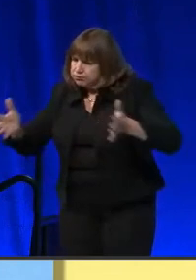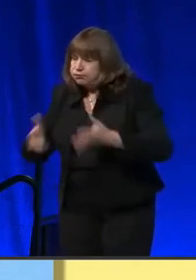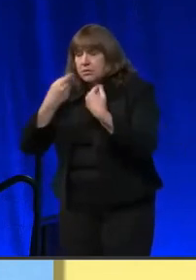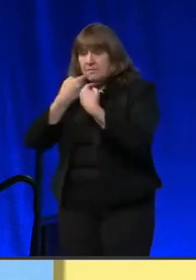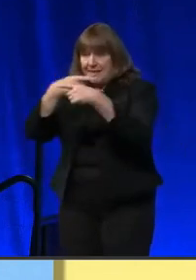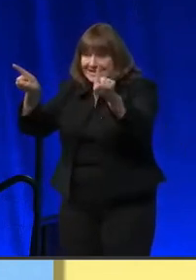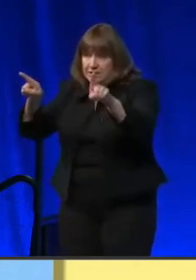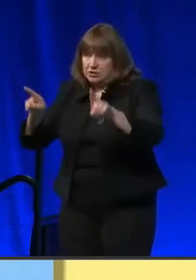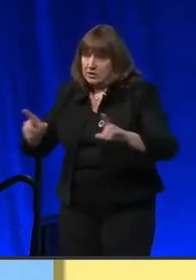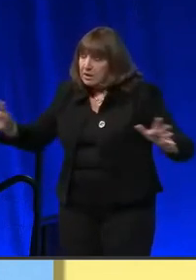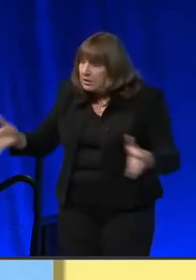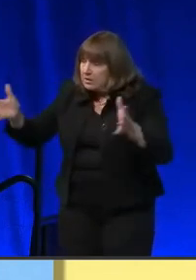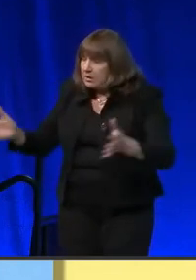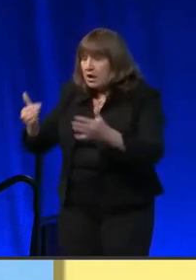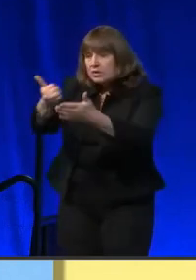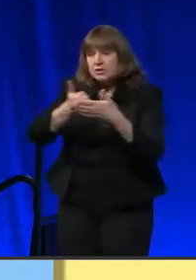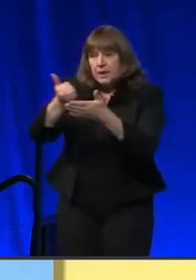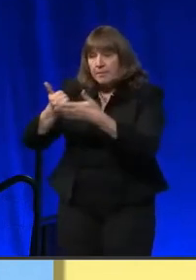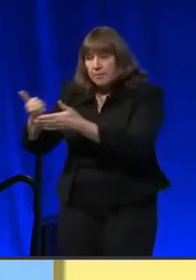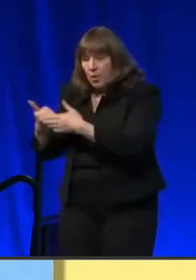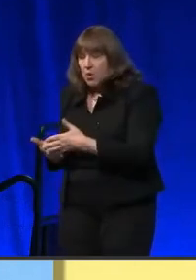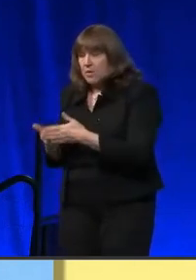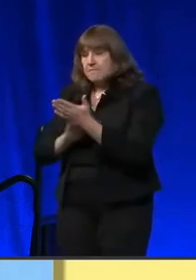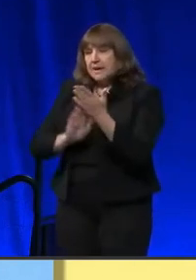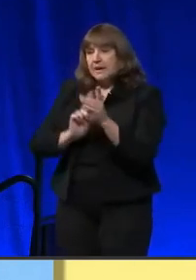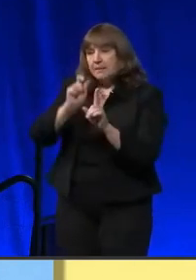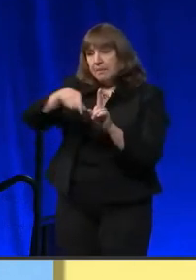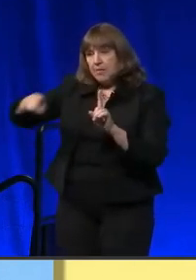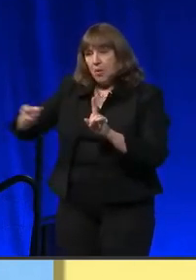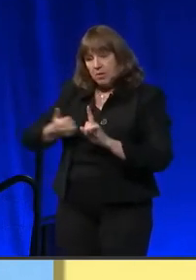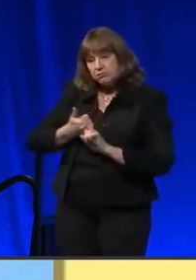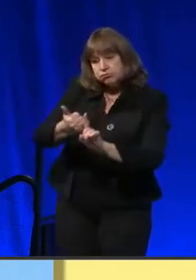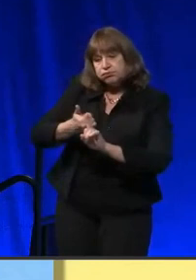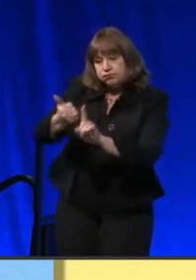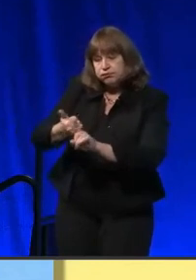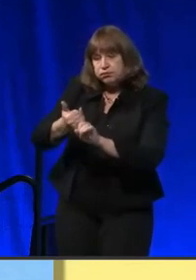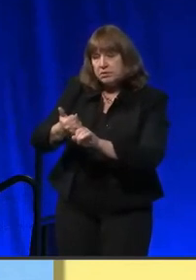on which we can mobilise support and get people behind us in next year's